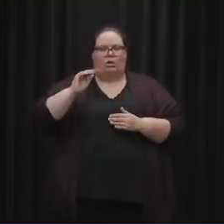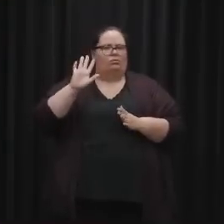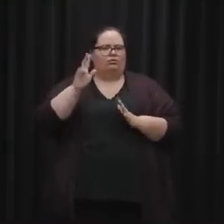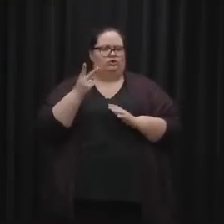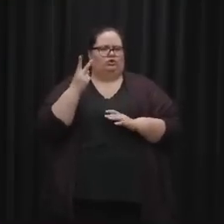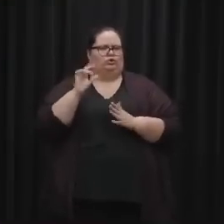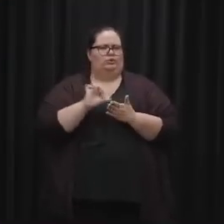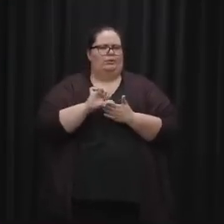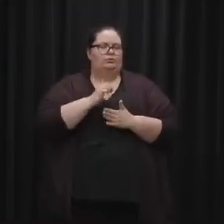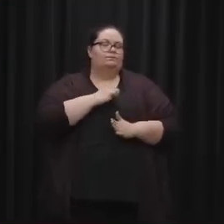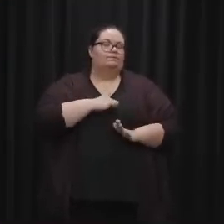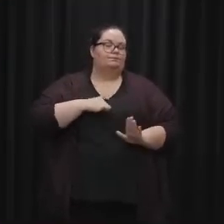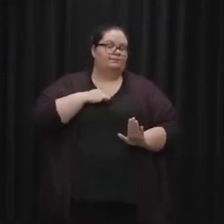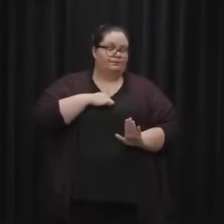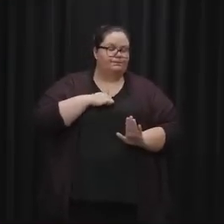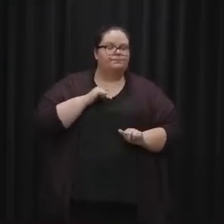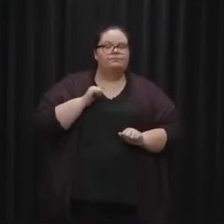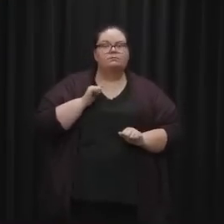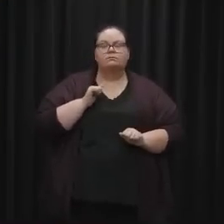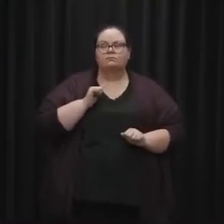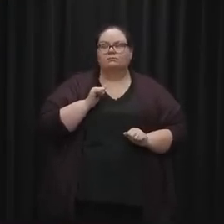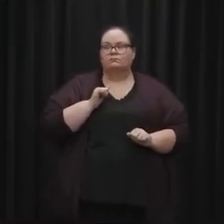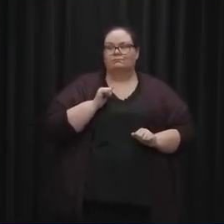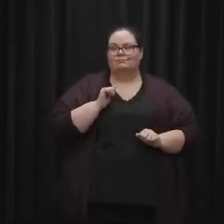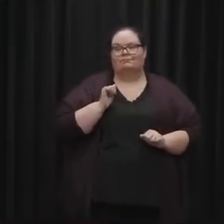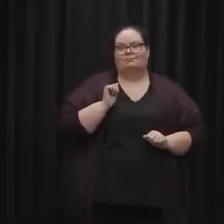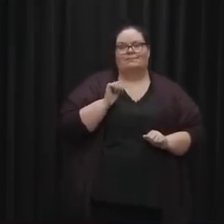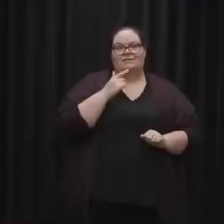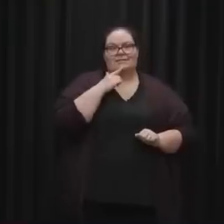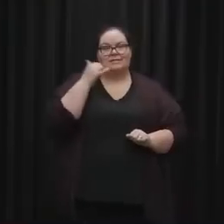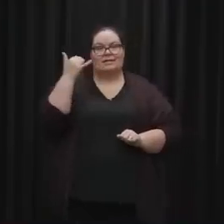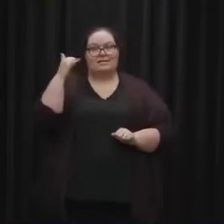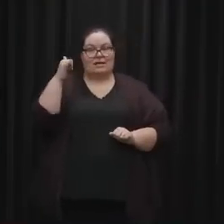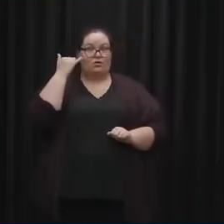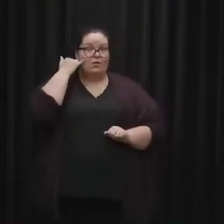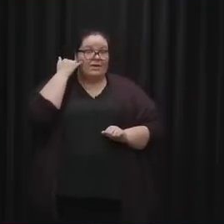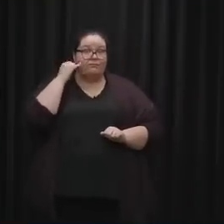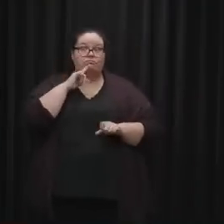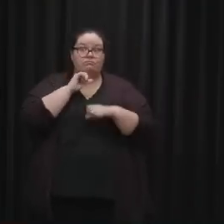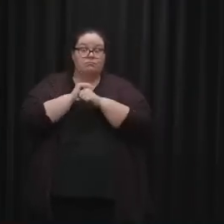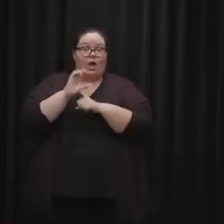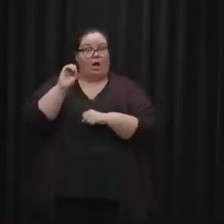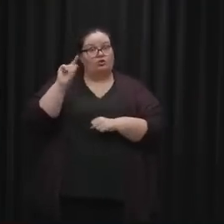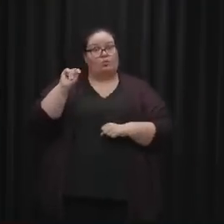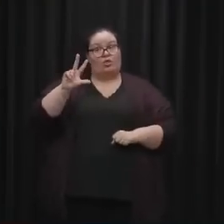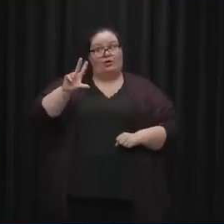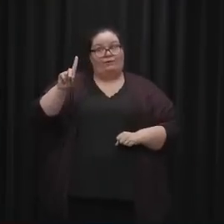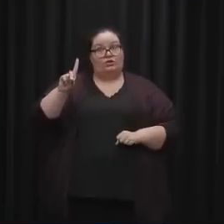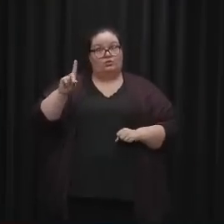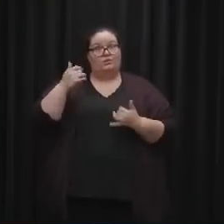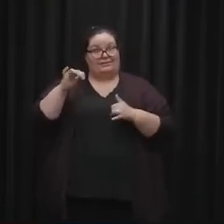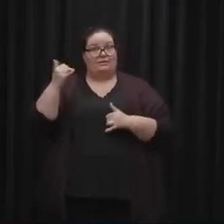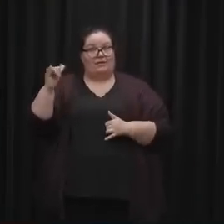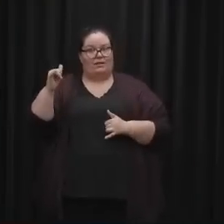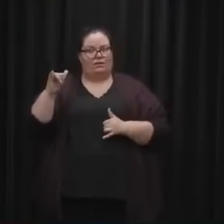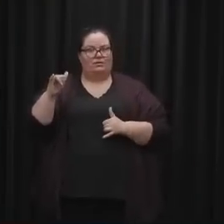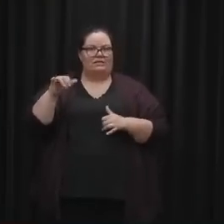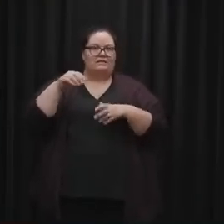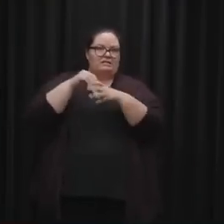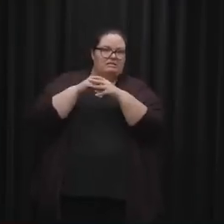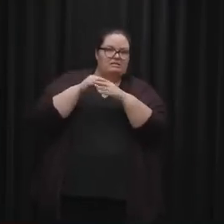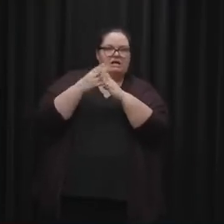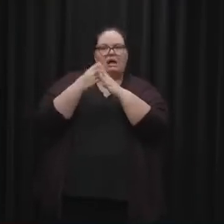it's 2 pages, sorry. And basically, it's saying that in the yellow level, if that's where we are, then we're saying that informal indoor and